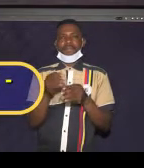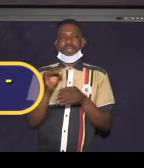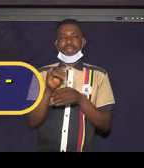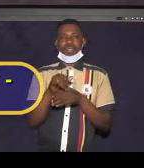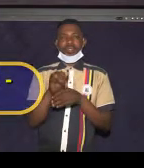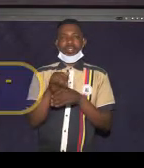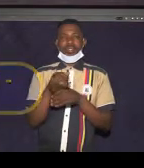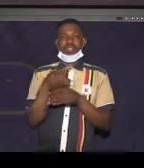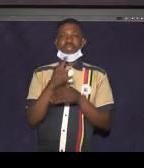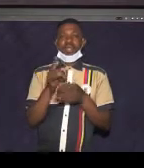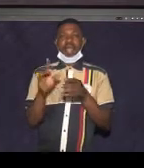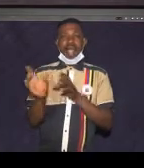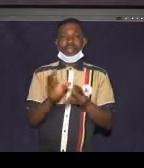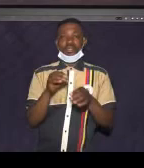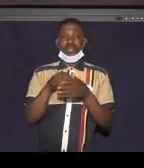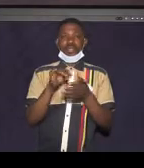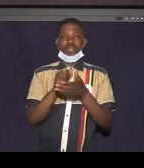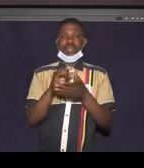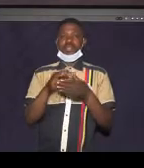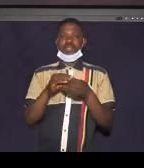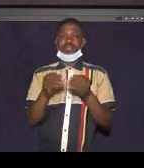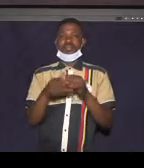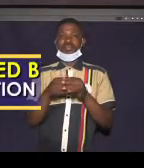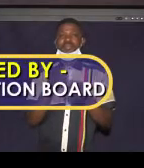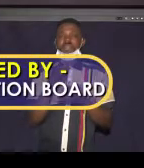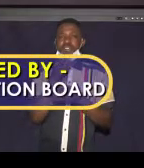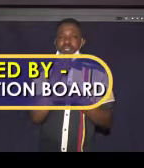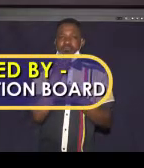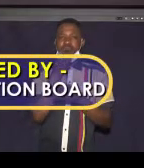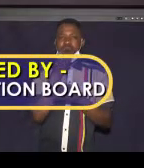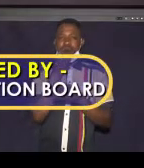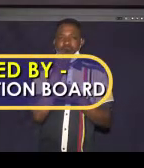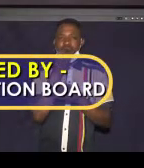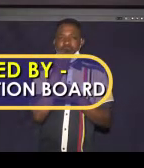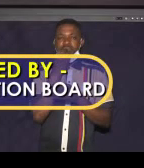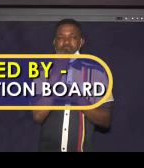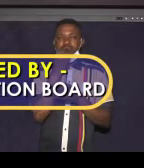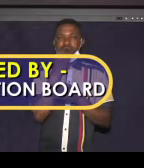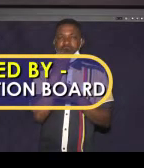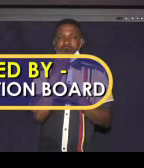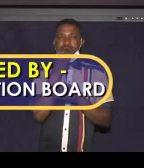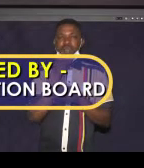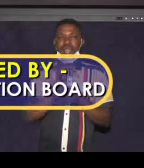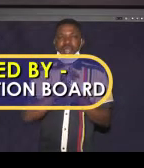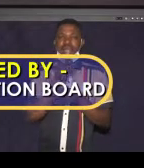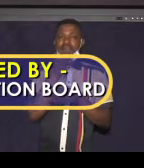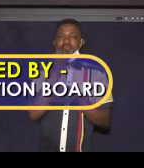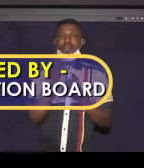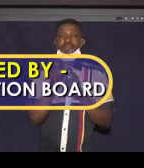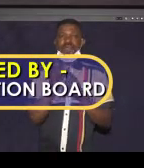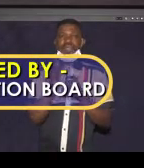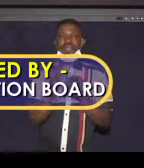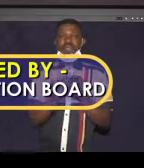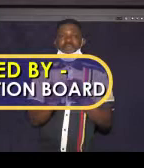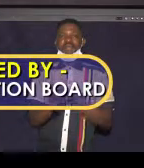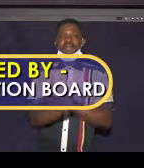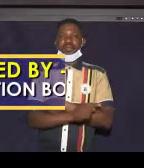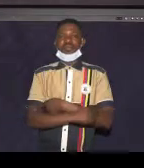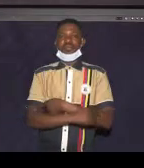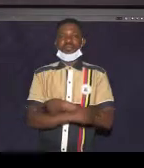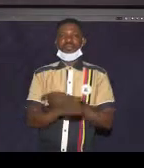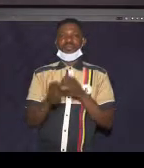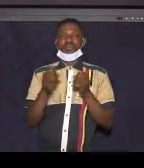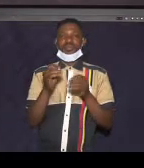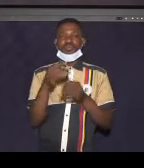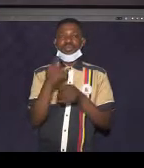Yes, the action in that sentence. Eat. Eat. I eat rice every day.